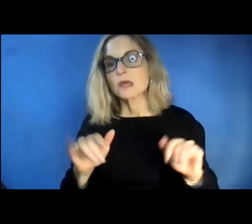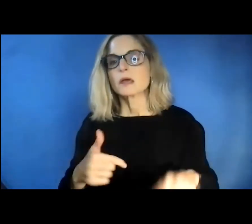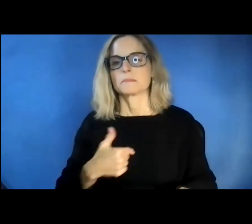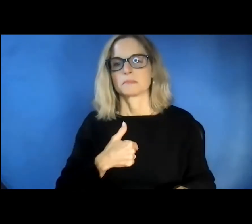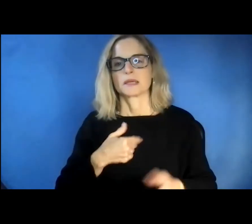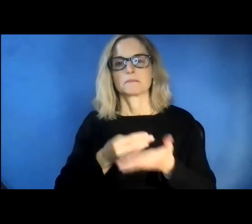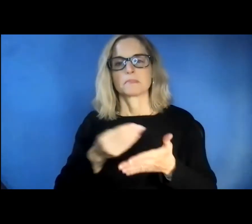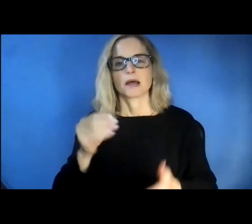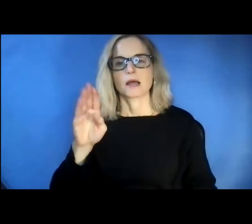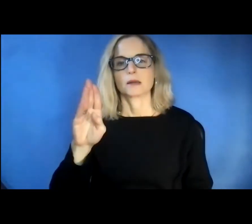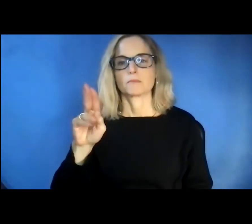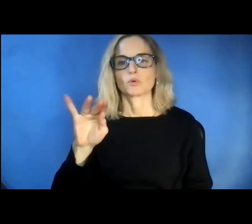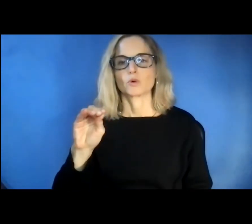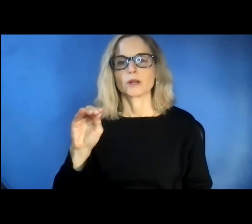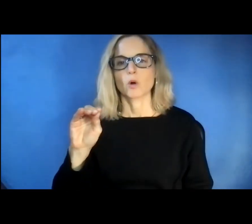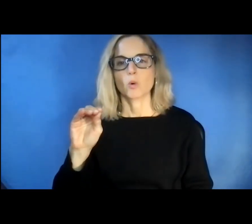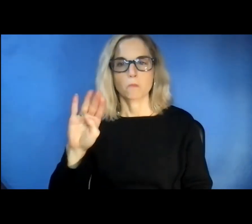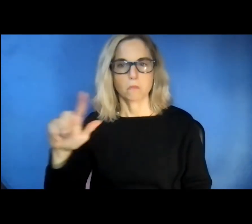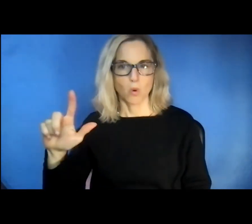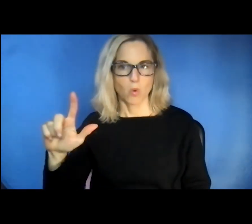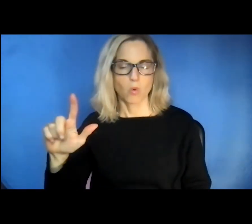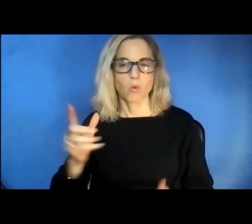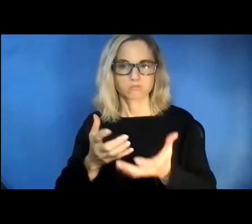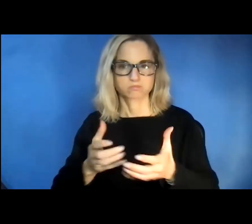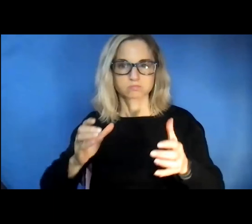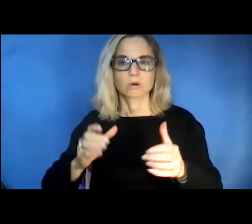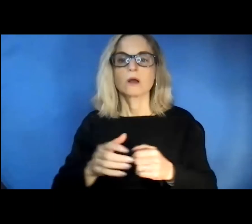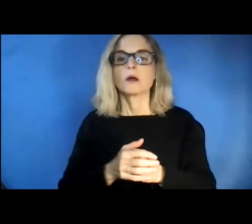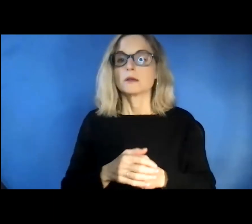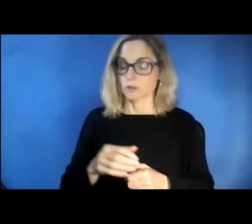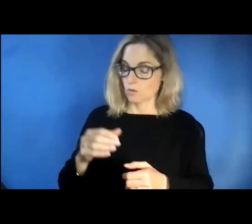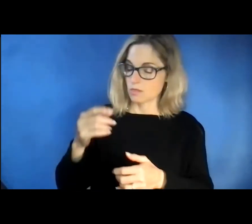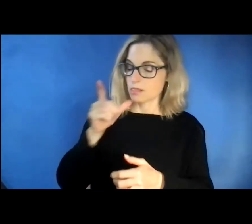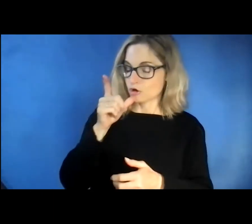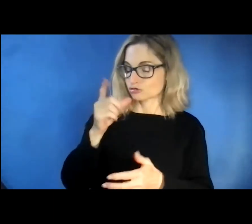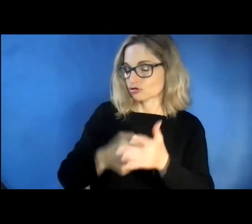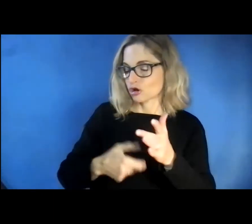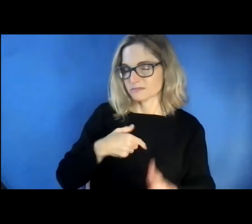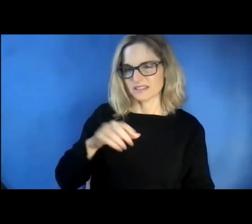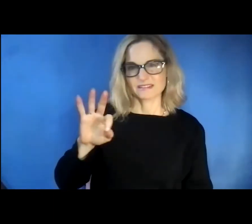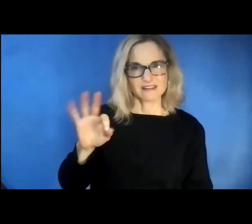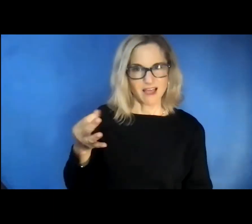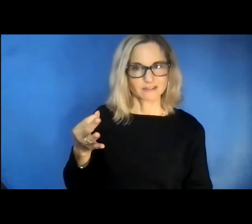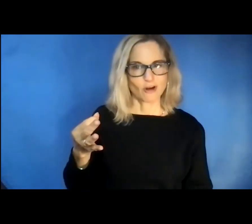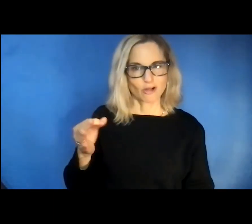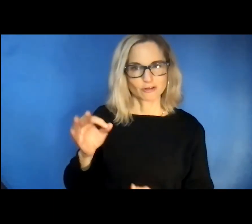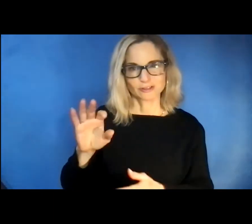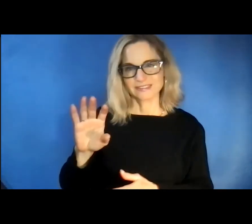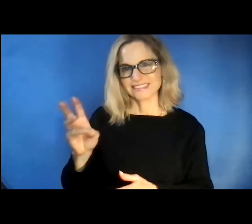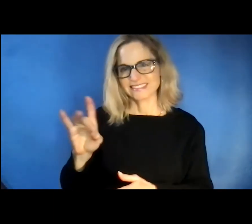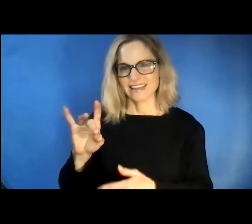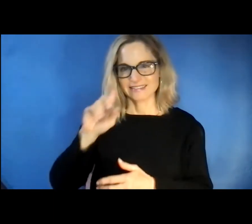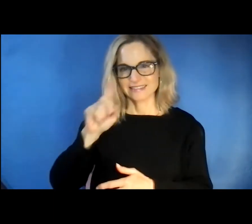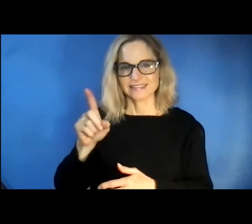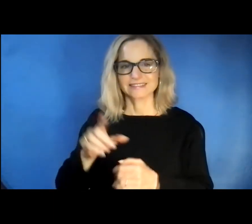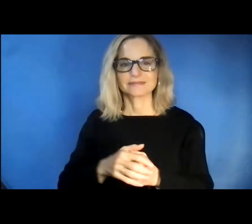Thank you. So lunch cost me $9.68. Where do I go? Okay, thanks. This is a lot